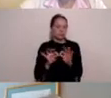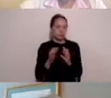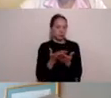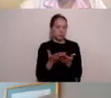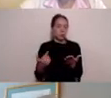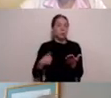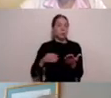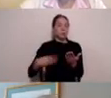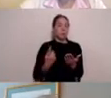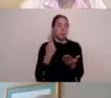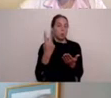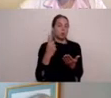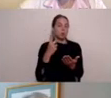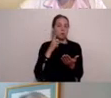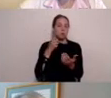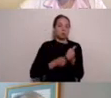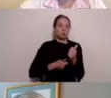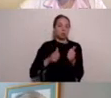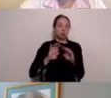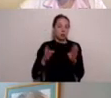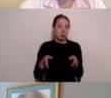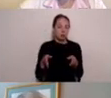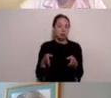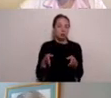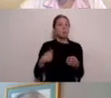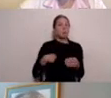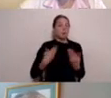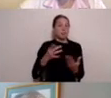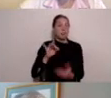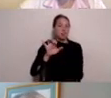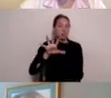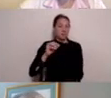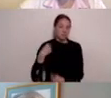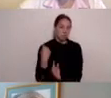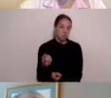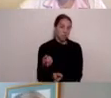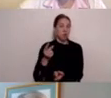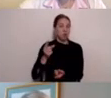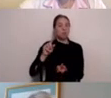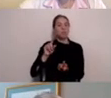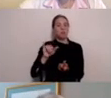provided 850 so far, the COVID-19 assistance program items. Next slide.